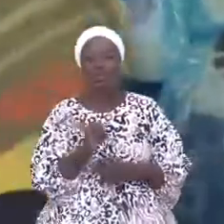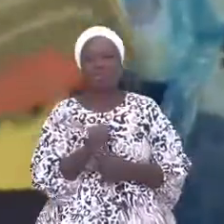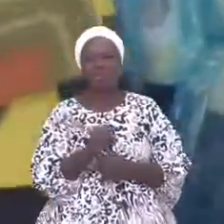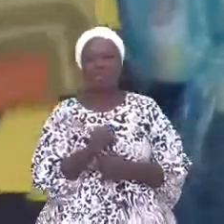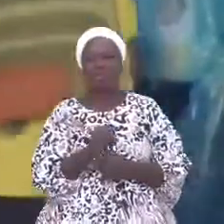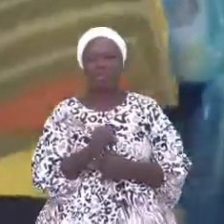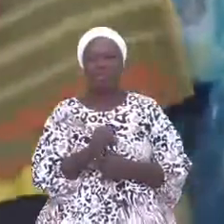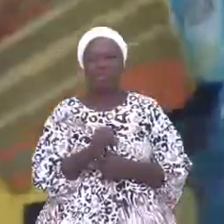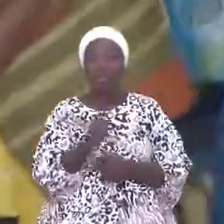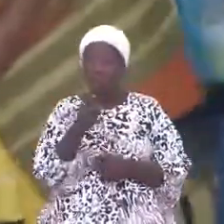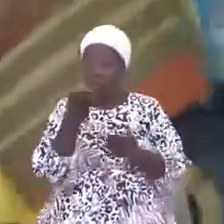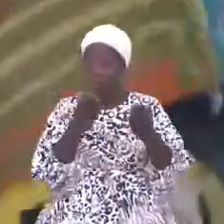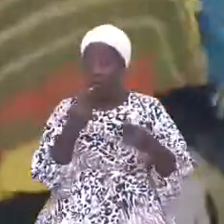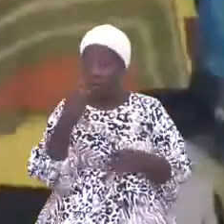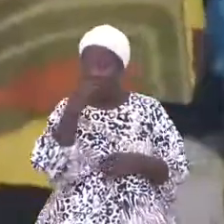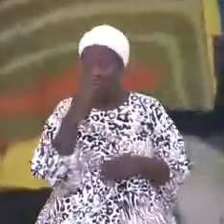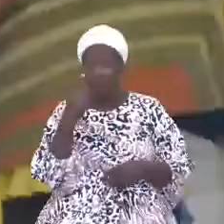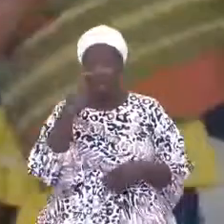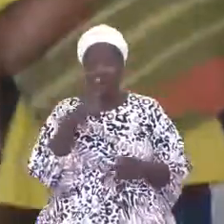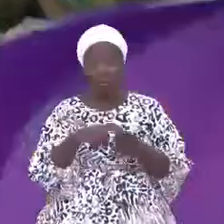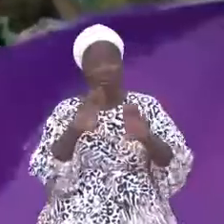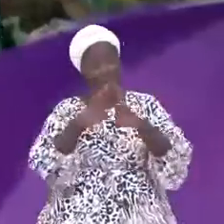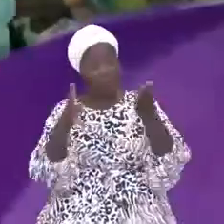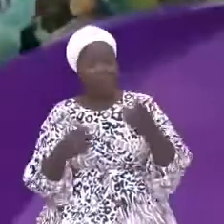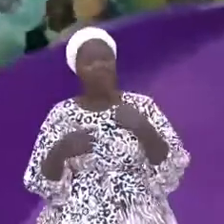You want your blind eyes to open? Tell him.